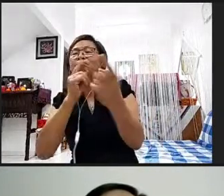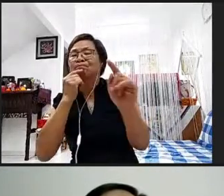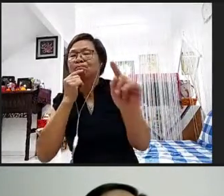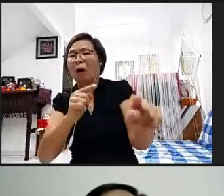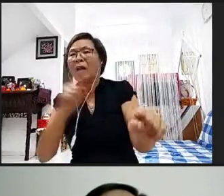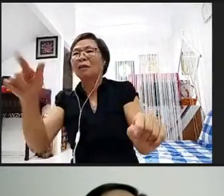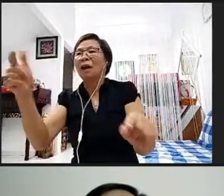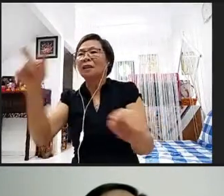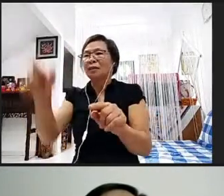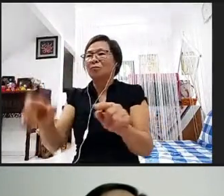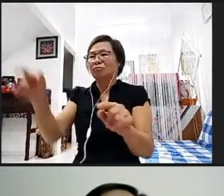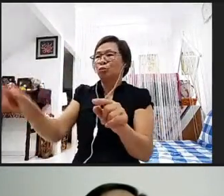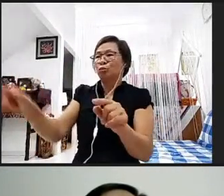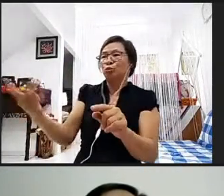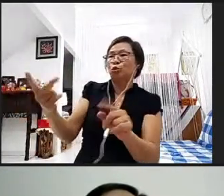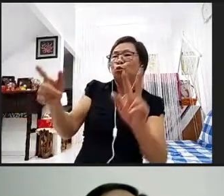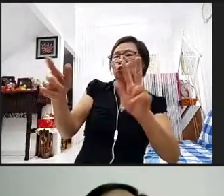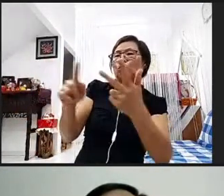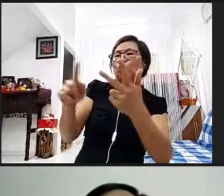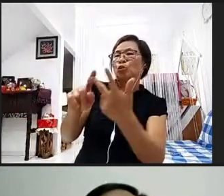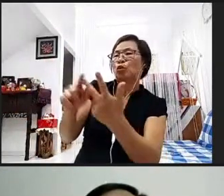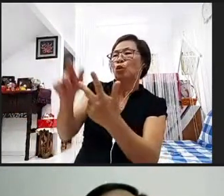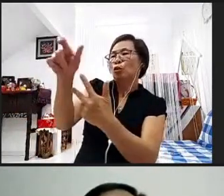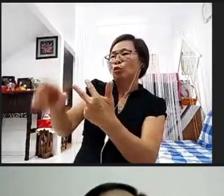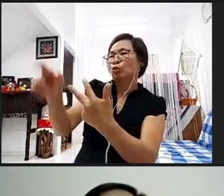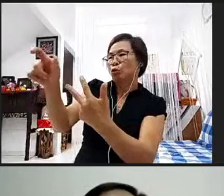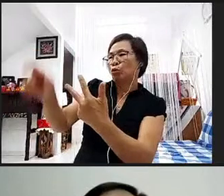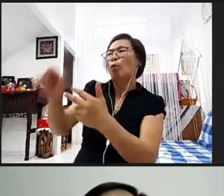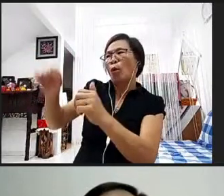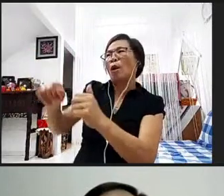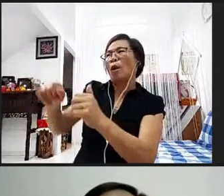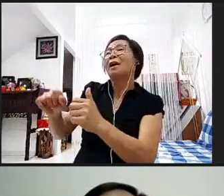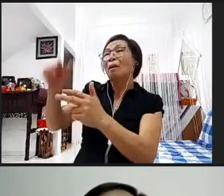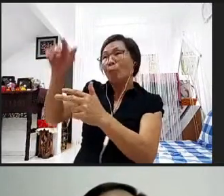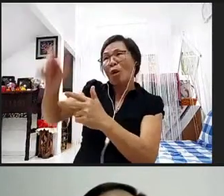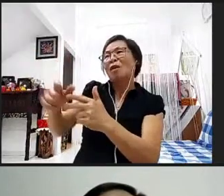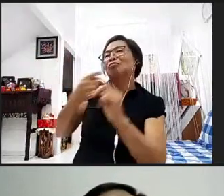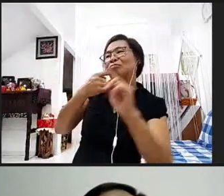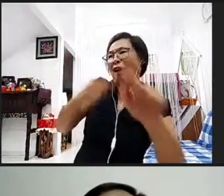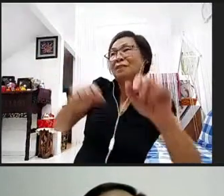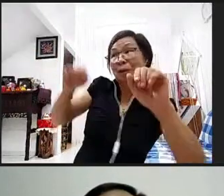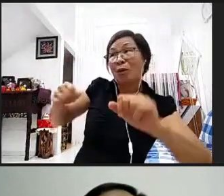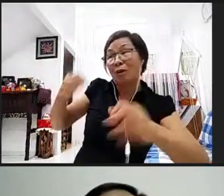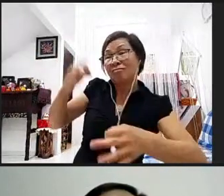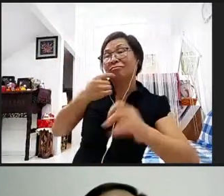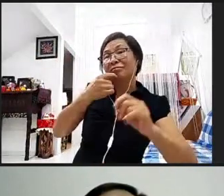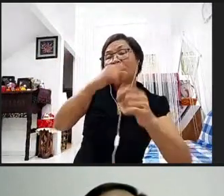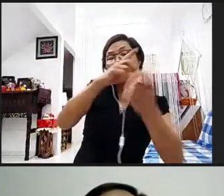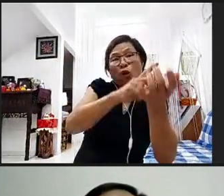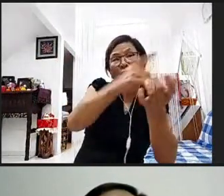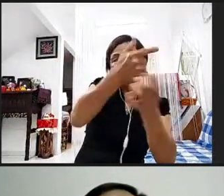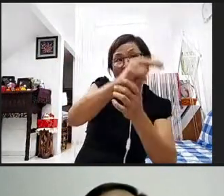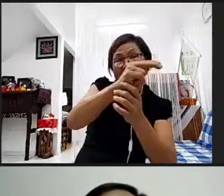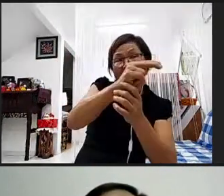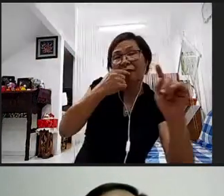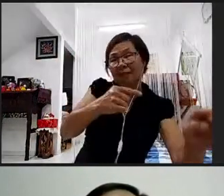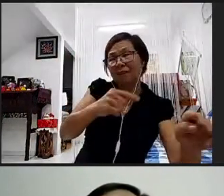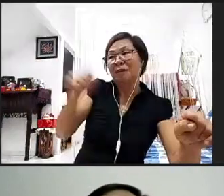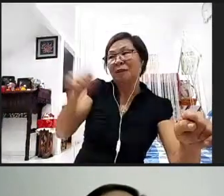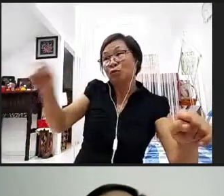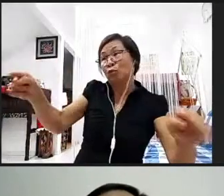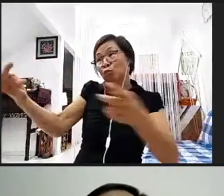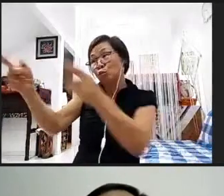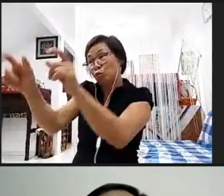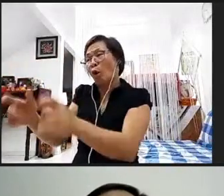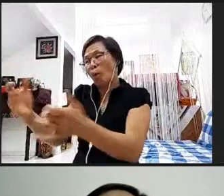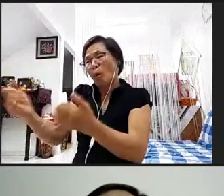two medical professionals, please feel free to chip in if you would like to. So because this is about the vaccination one, that's